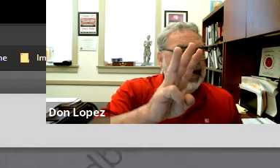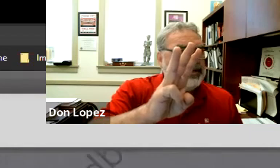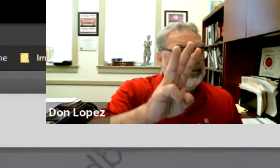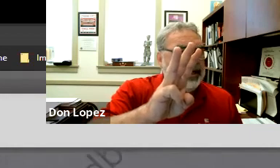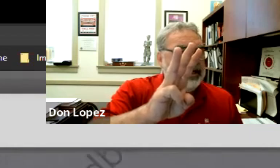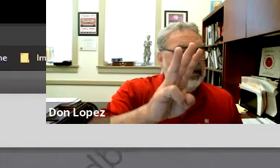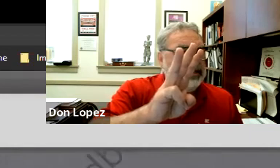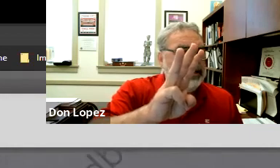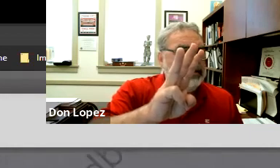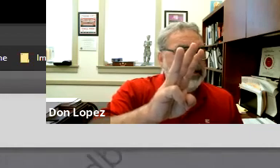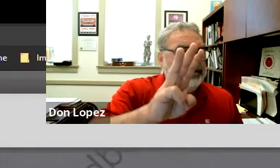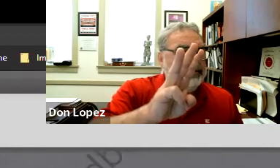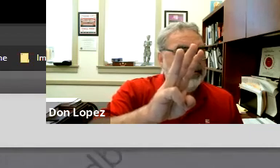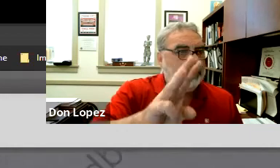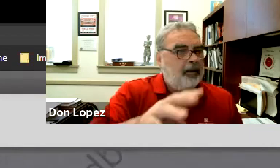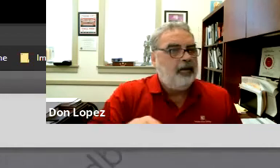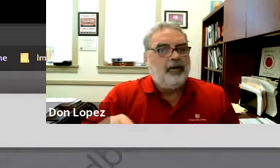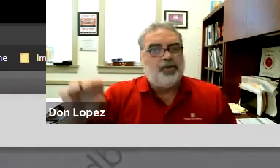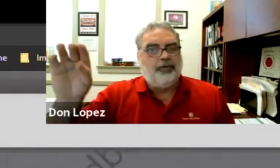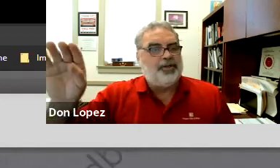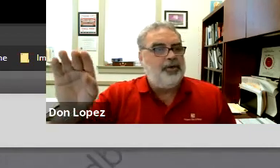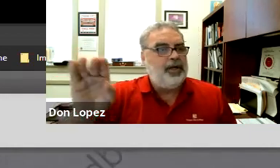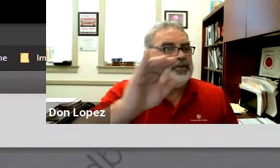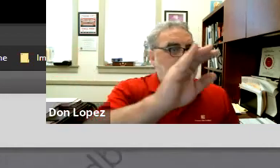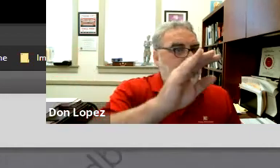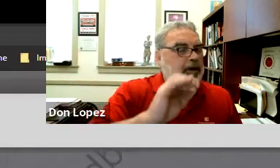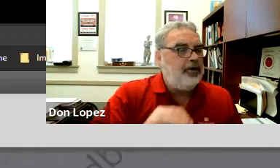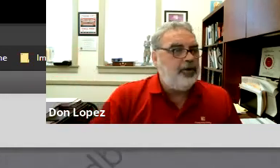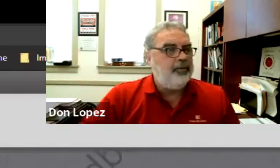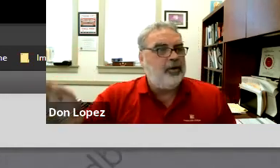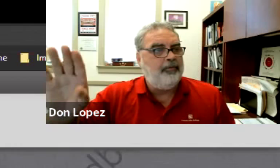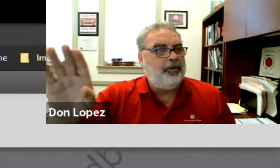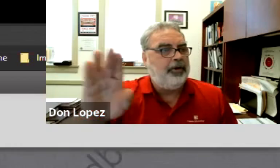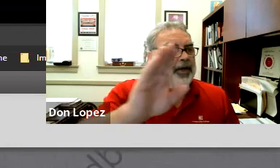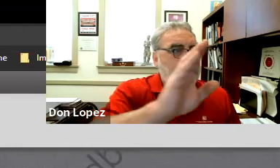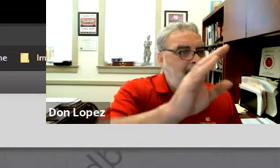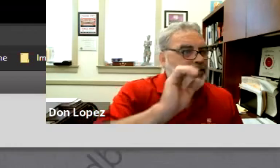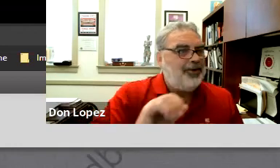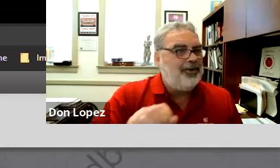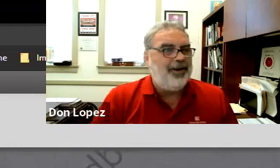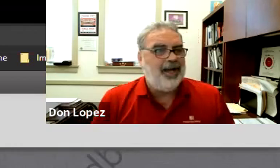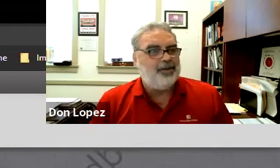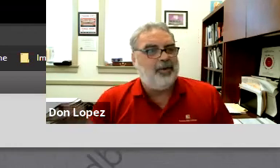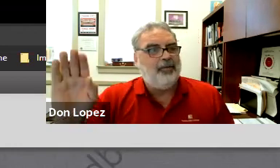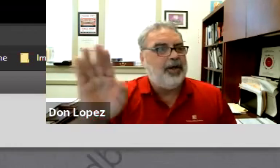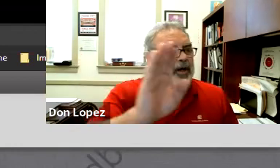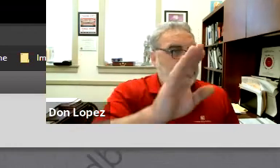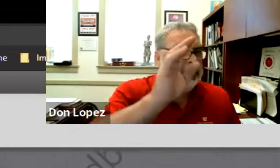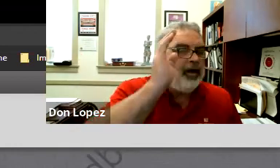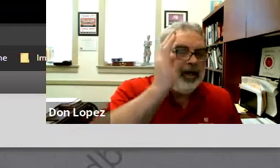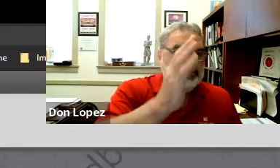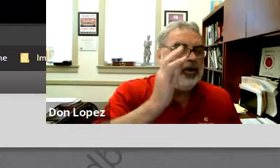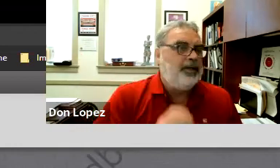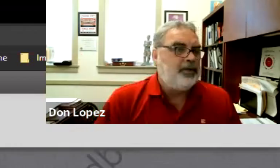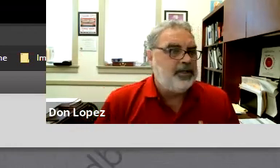unit and action planning. Right? Service units, you're going to go here and do your program review. You're going to go here and do your unit action planning. We're going to go